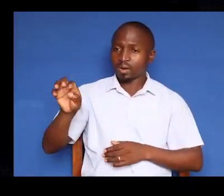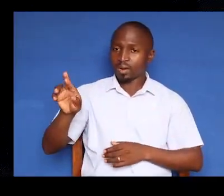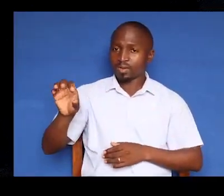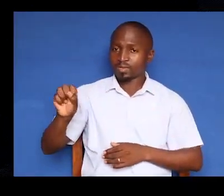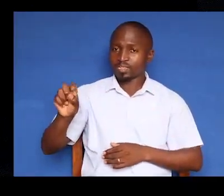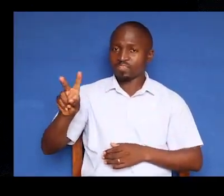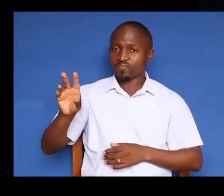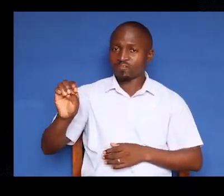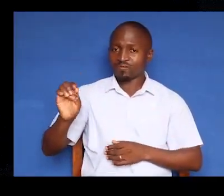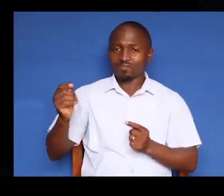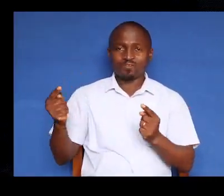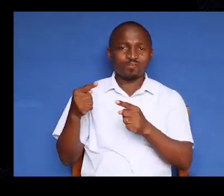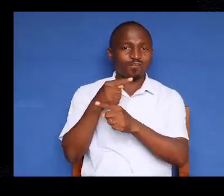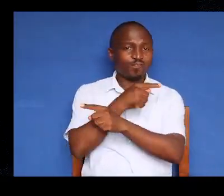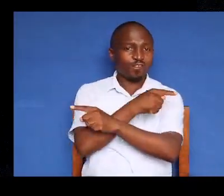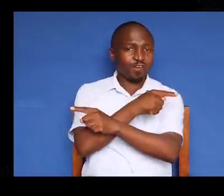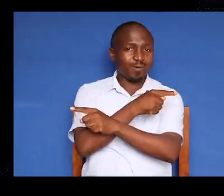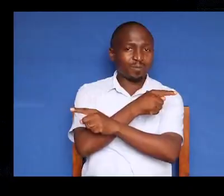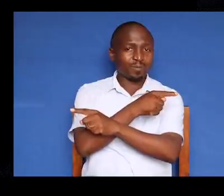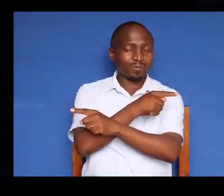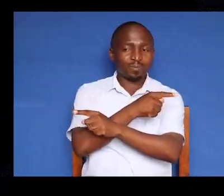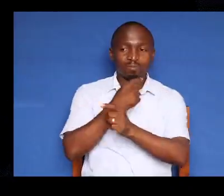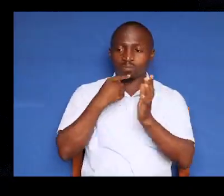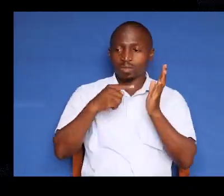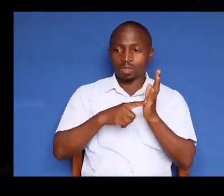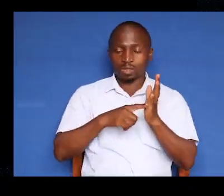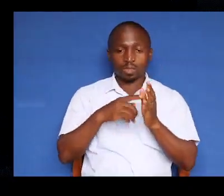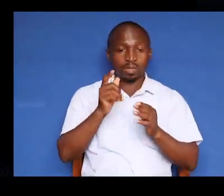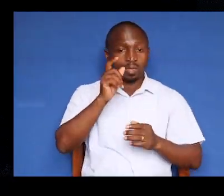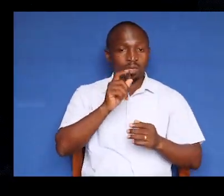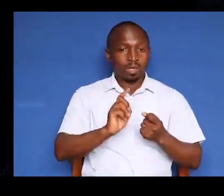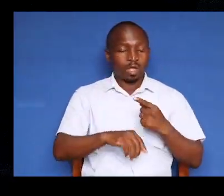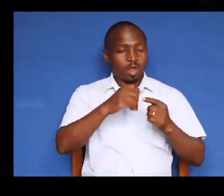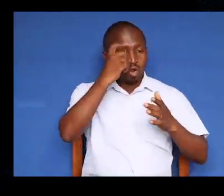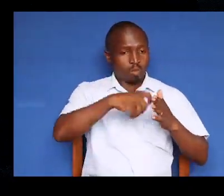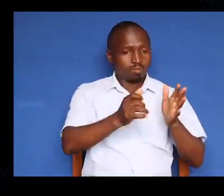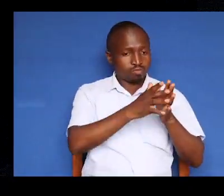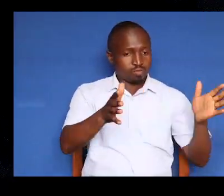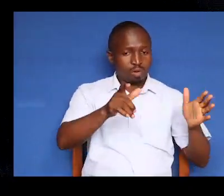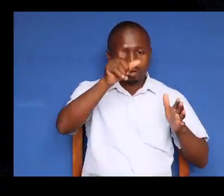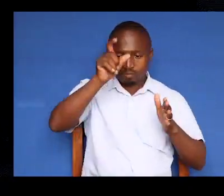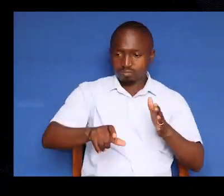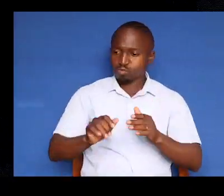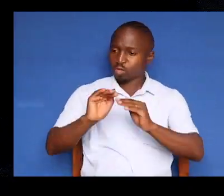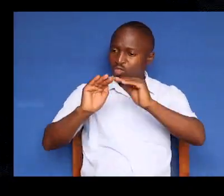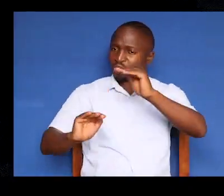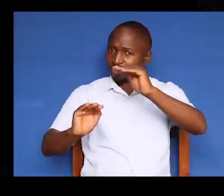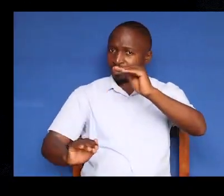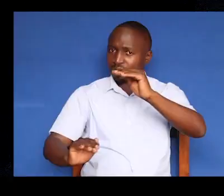system. Regressive. It imposes high tax rate to low income